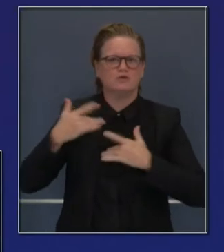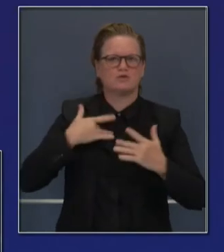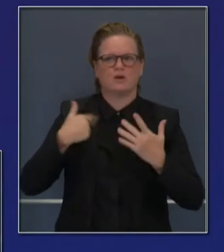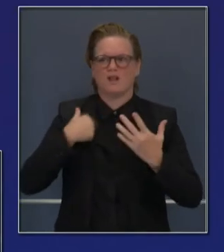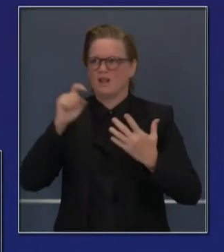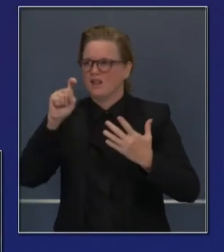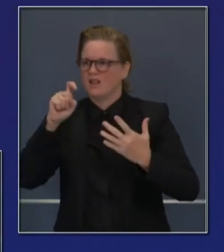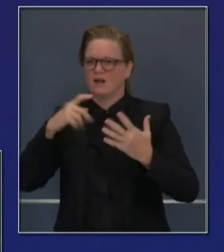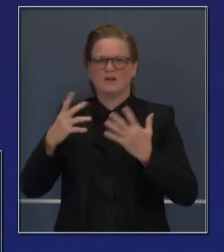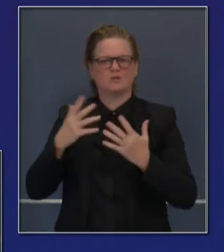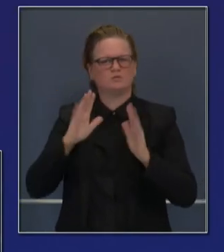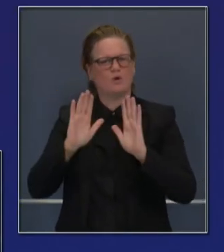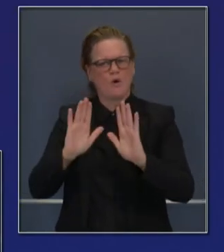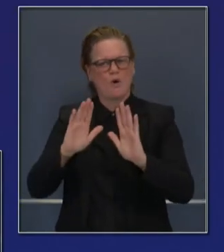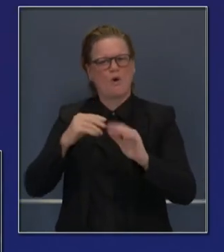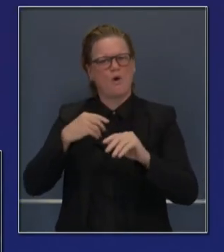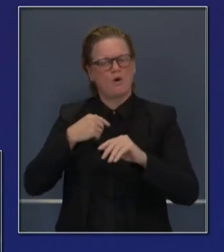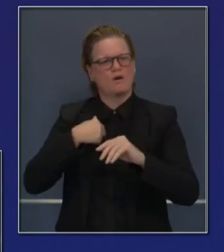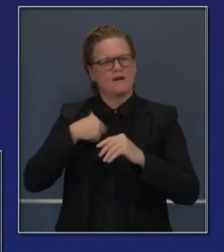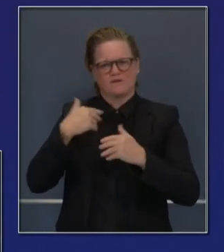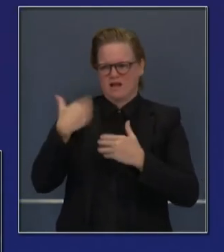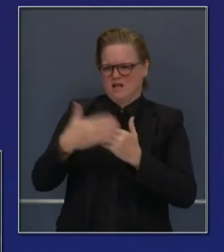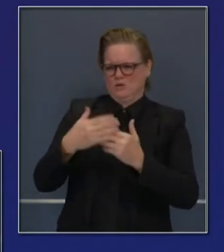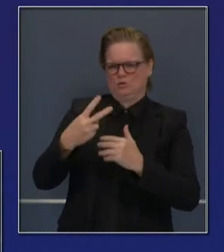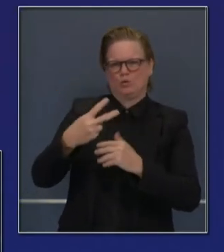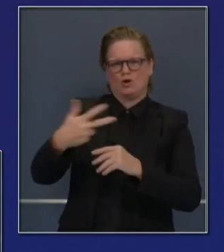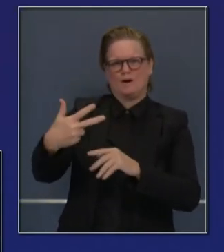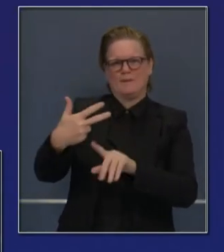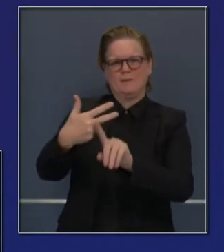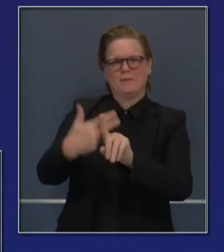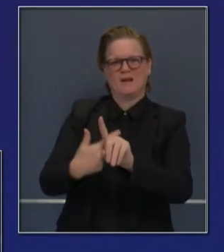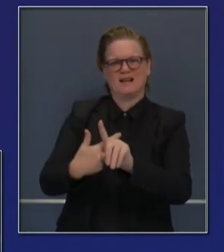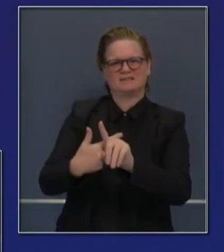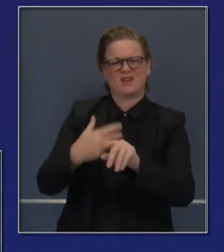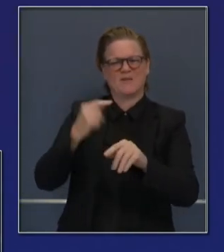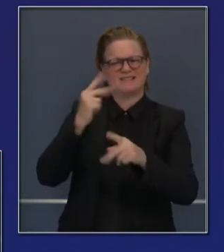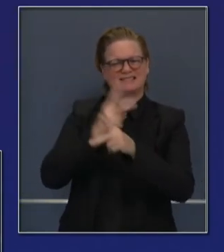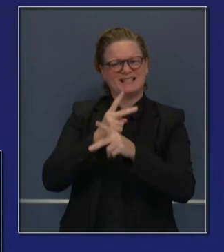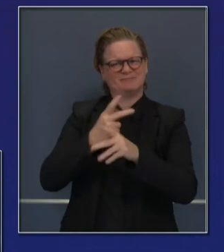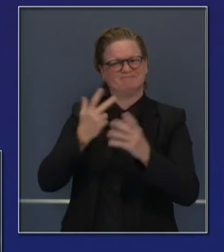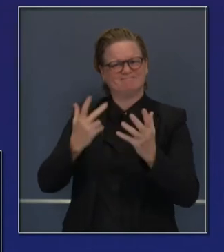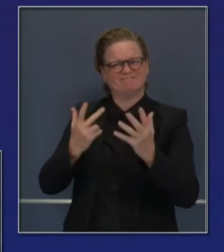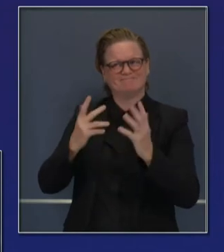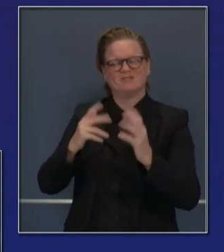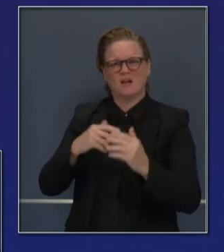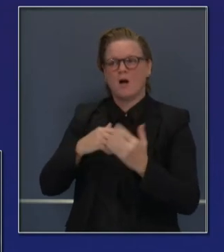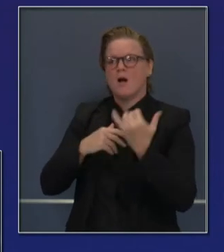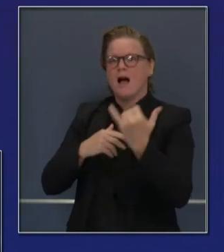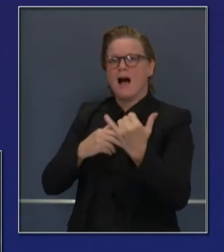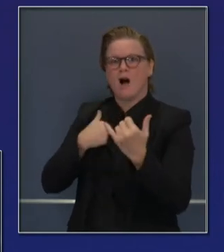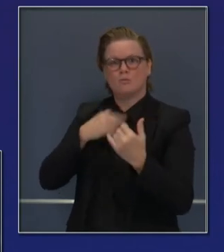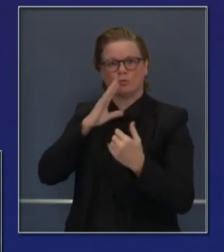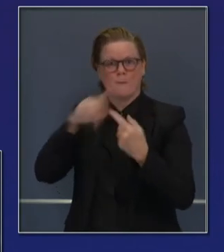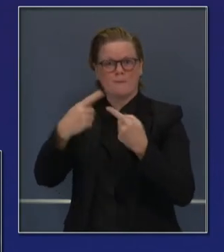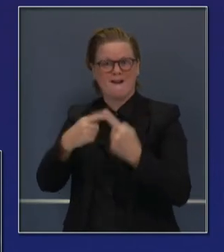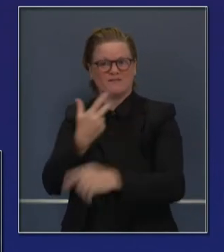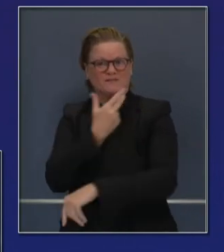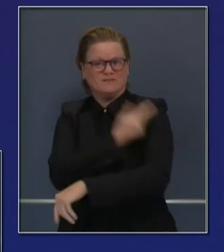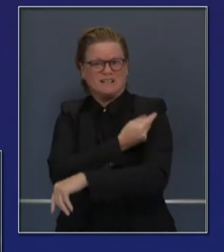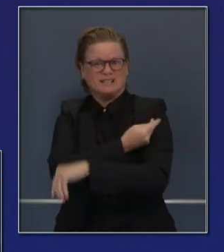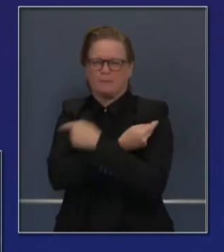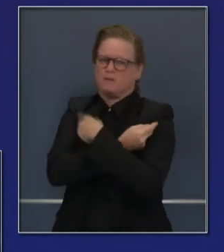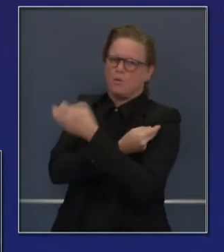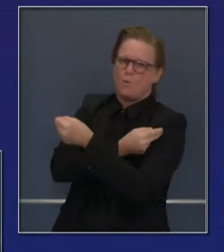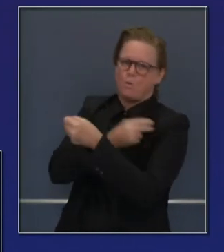way through now this sprint to the vaccine. More on that in a moment. But as we work through this very difficult